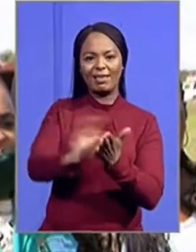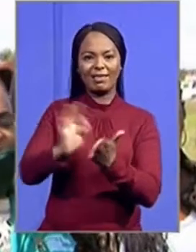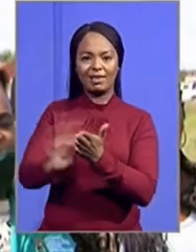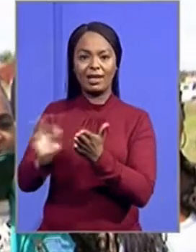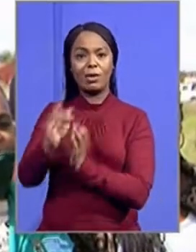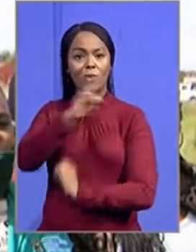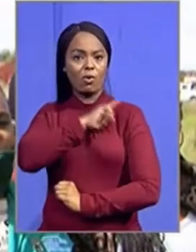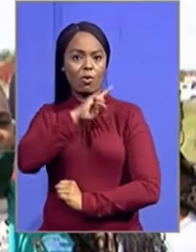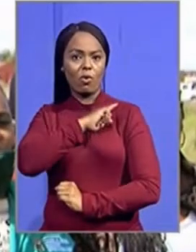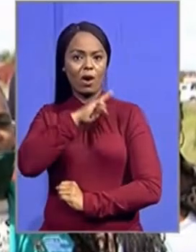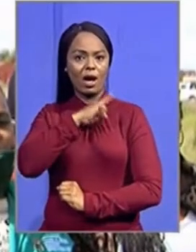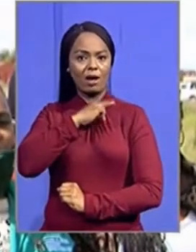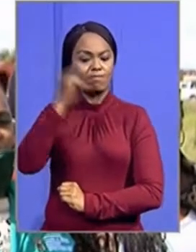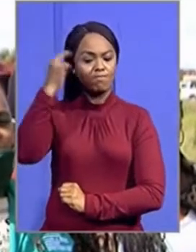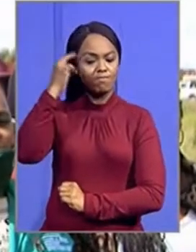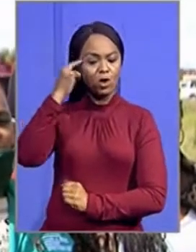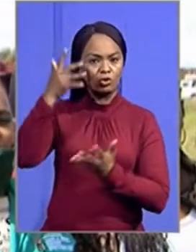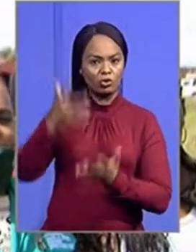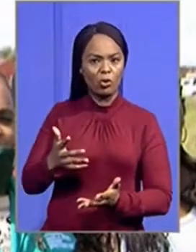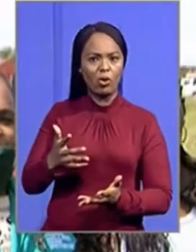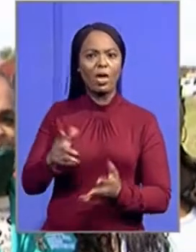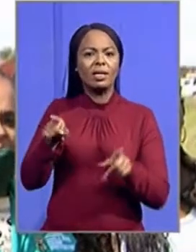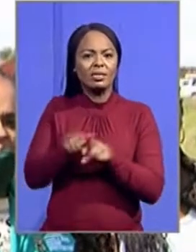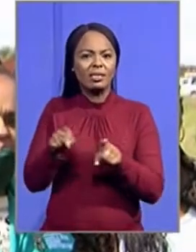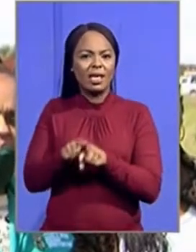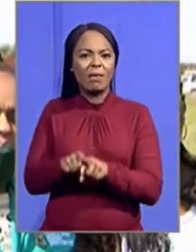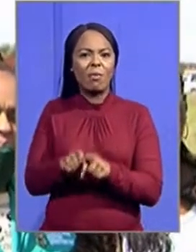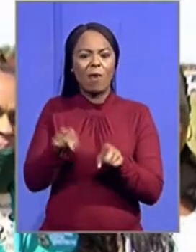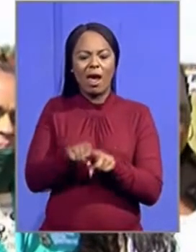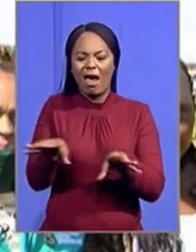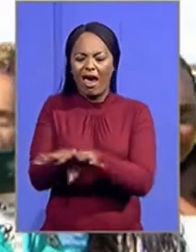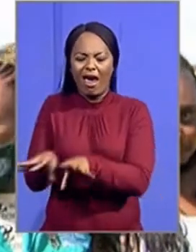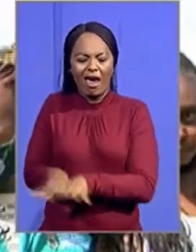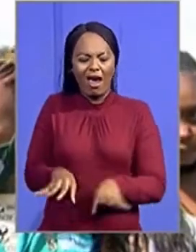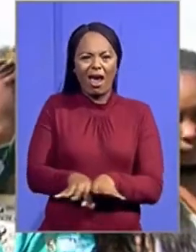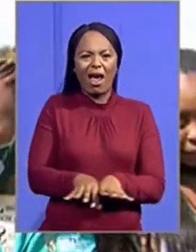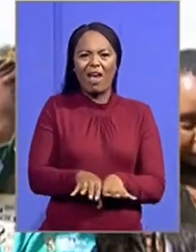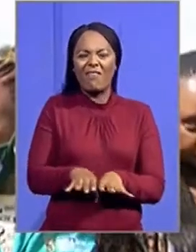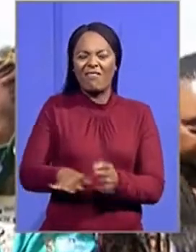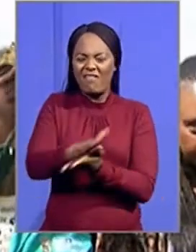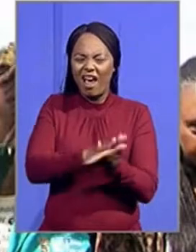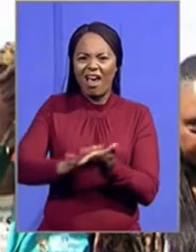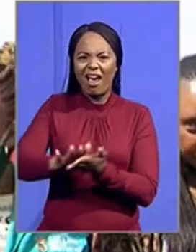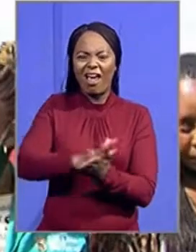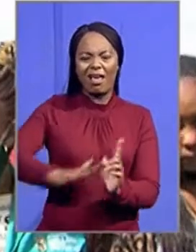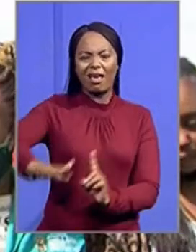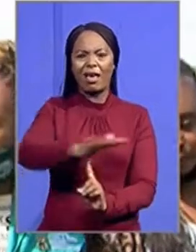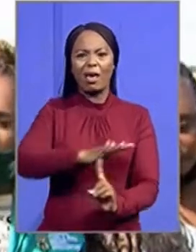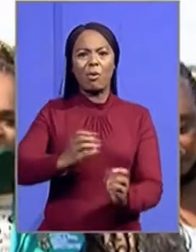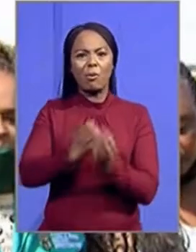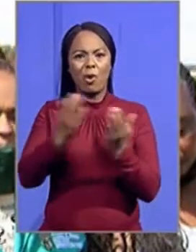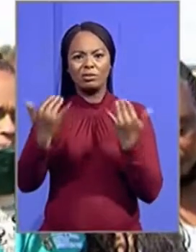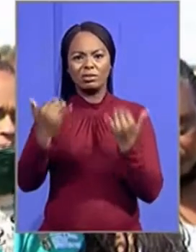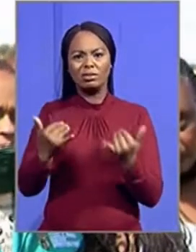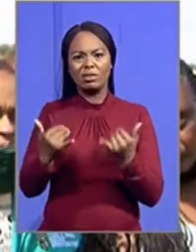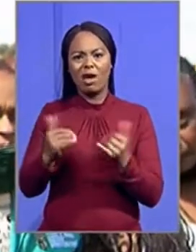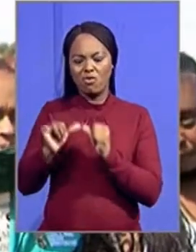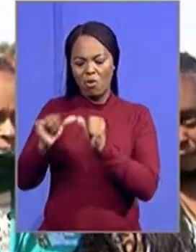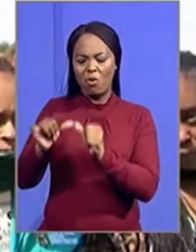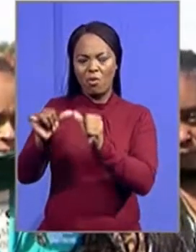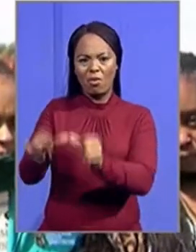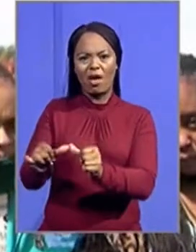we have tremendous problems with waste spilling out all over our country is that our landfills are not compliant